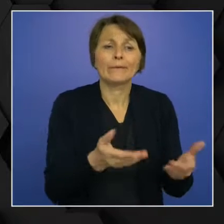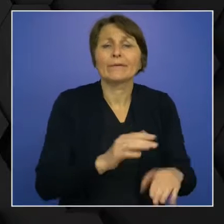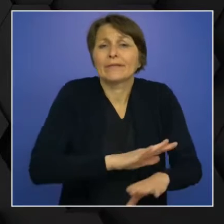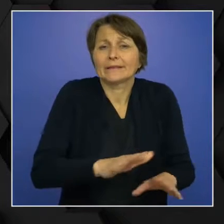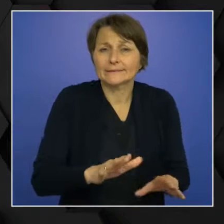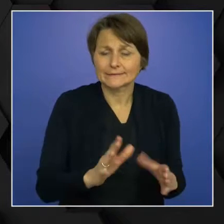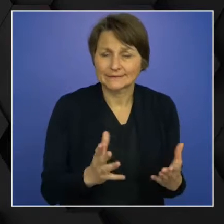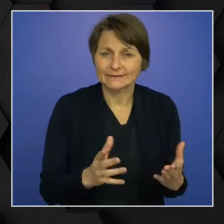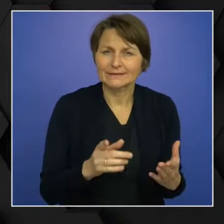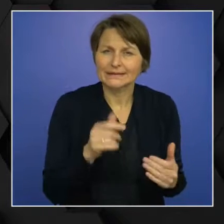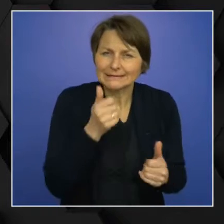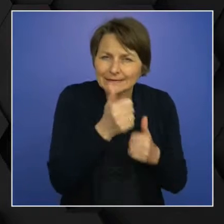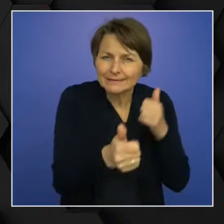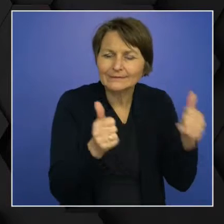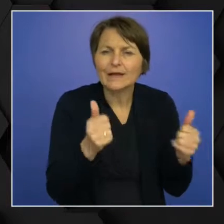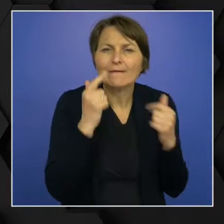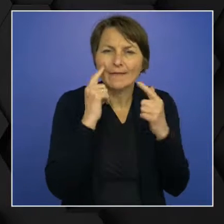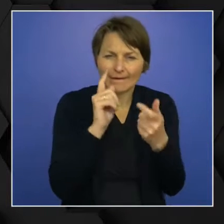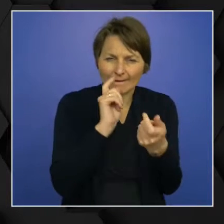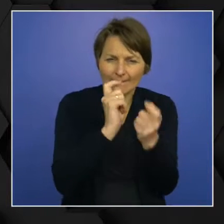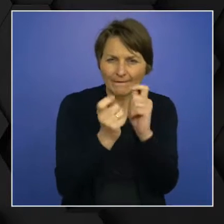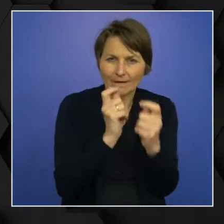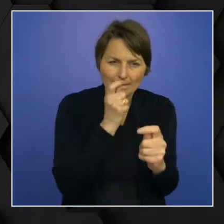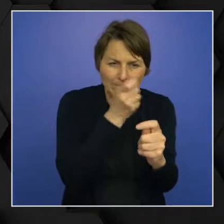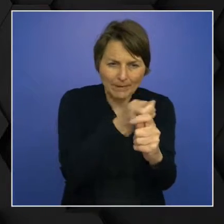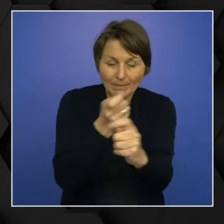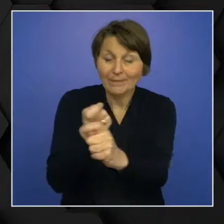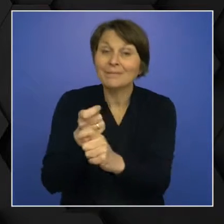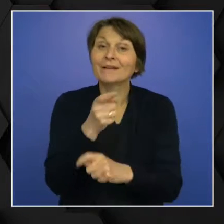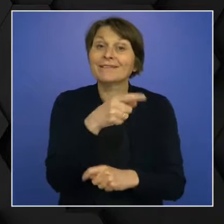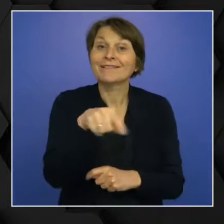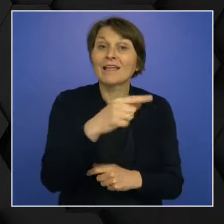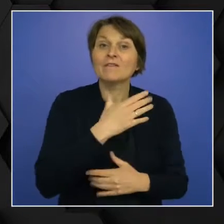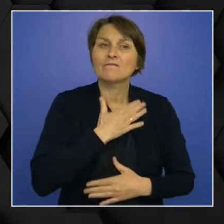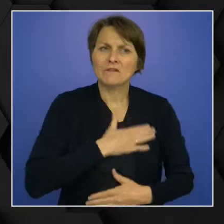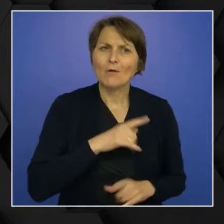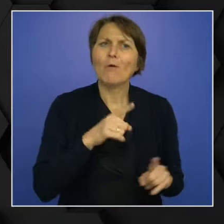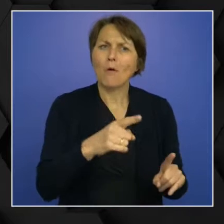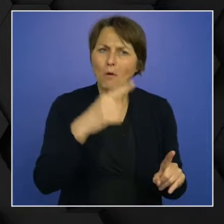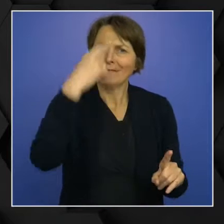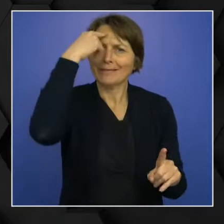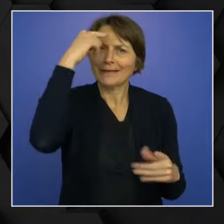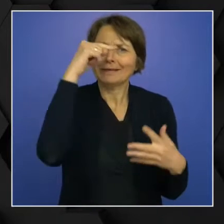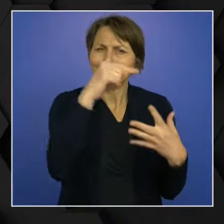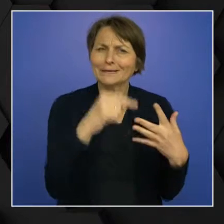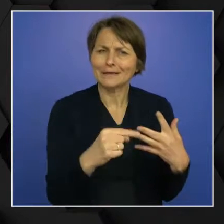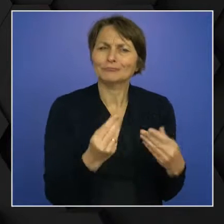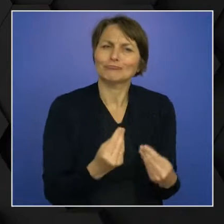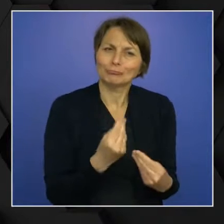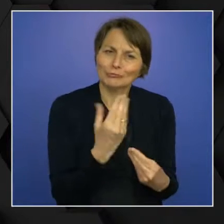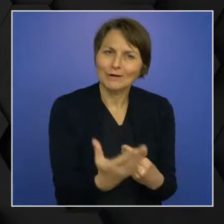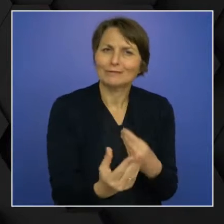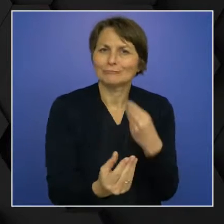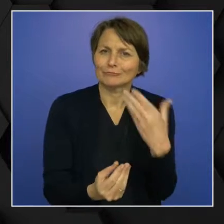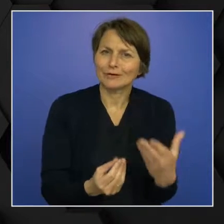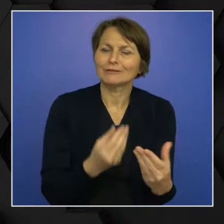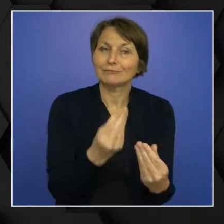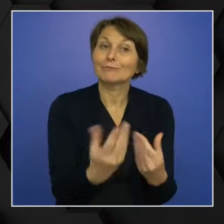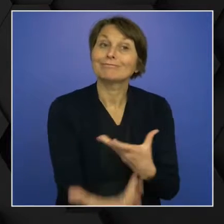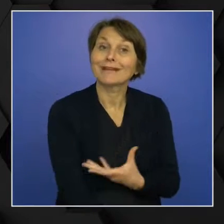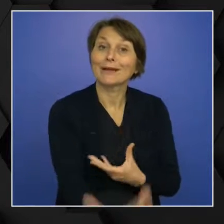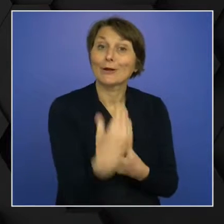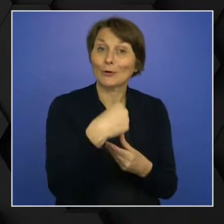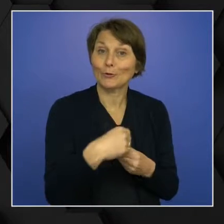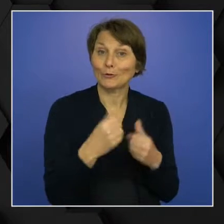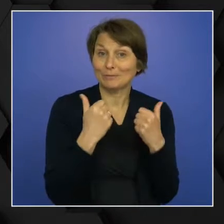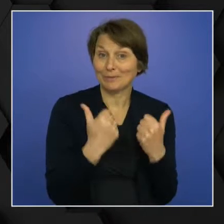watching, but the ability to customize it and make them feel that they were thought of, to make sure that they're included, and also